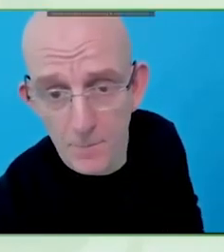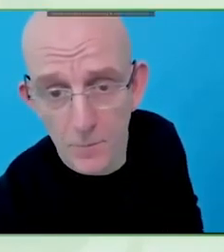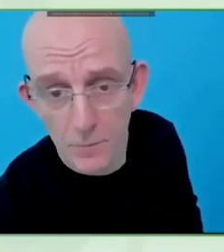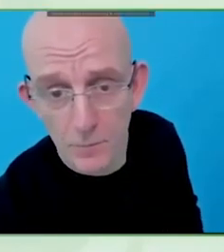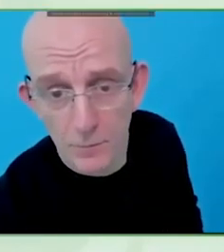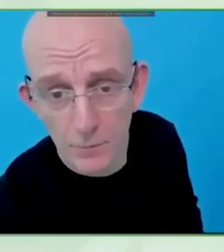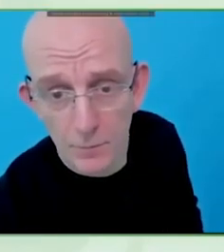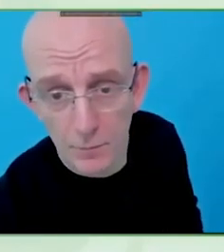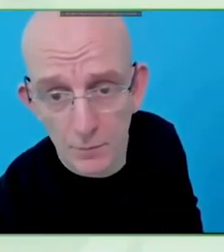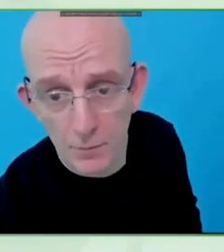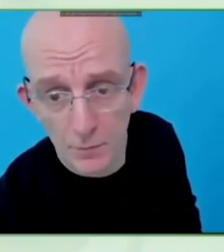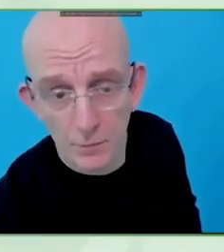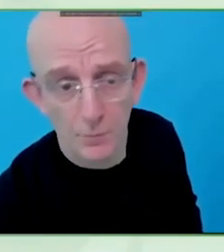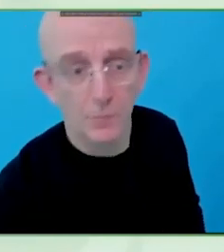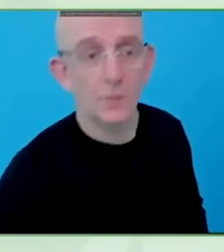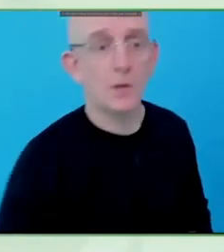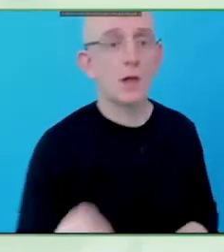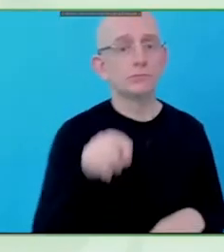upon us.